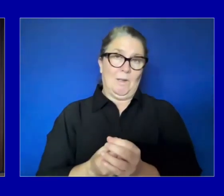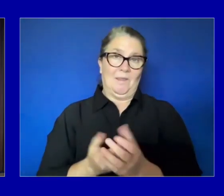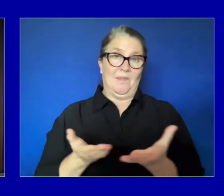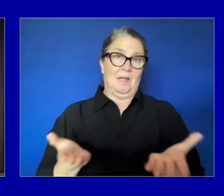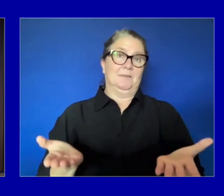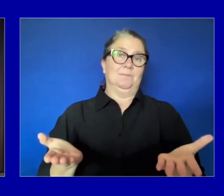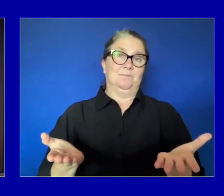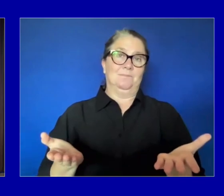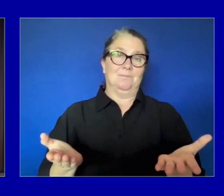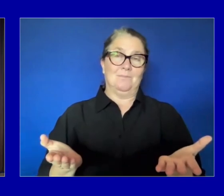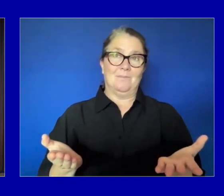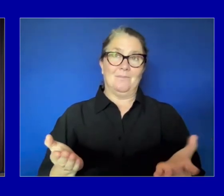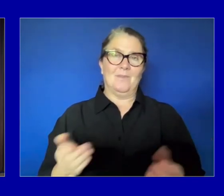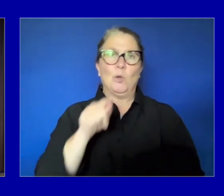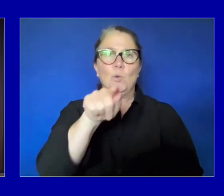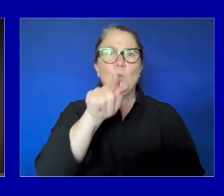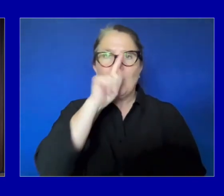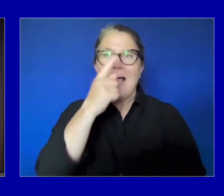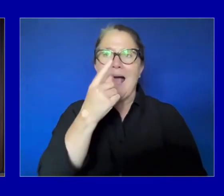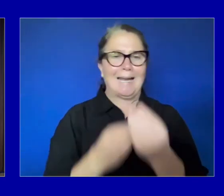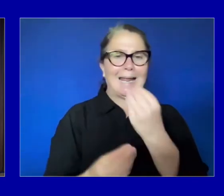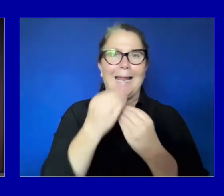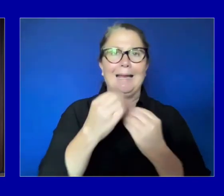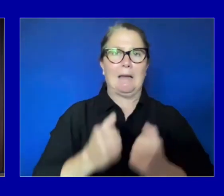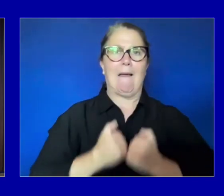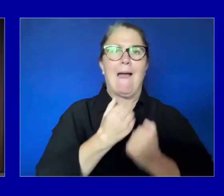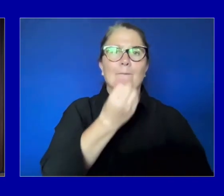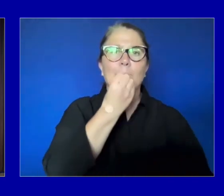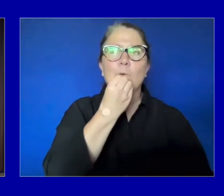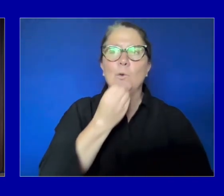if you can't swallow our history. You can't have one without the other.